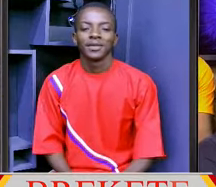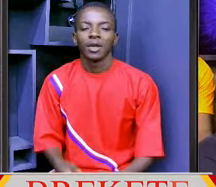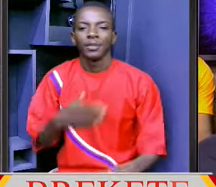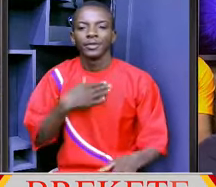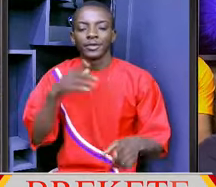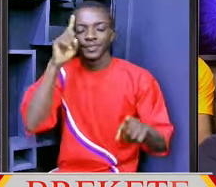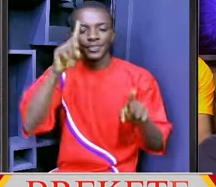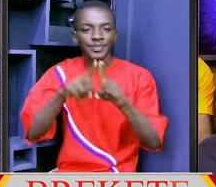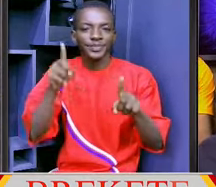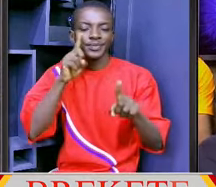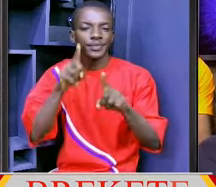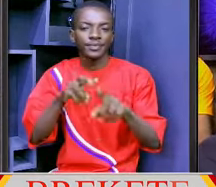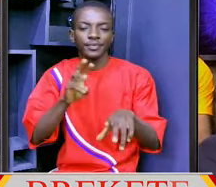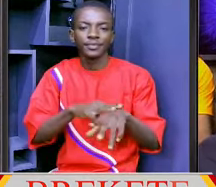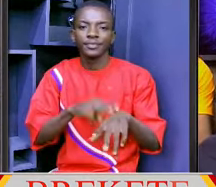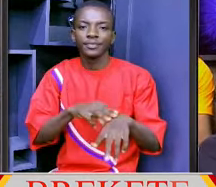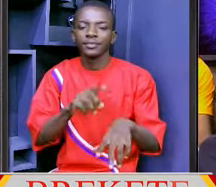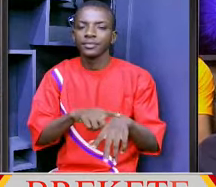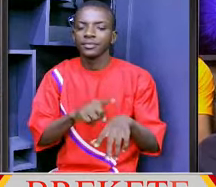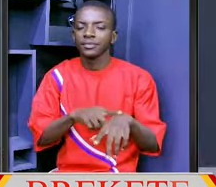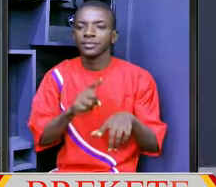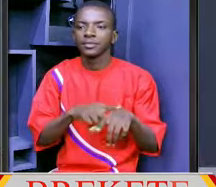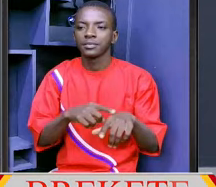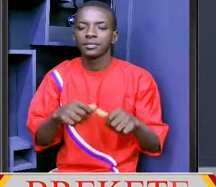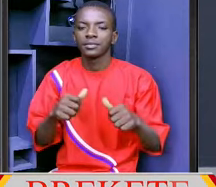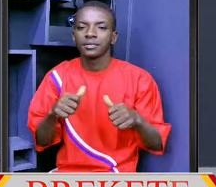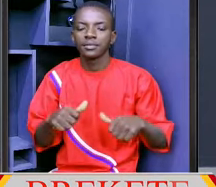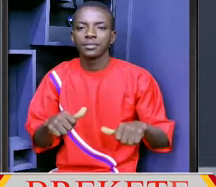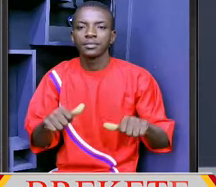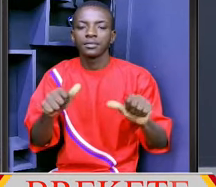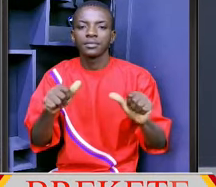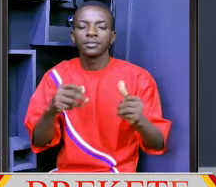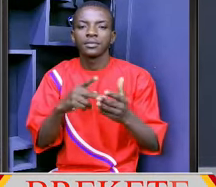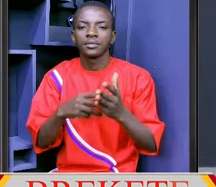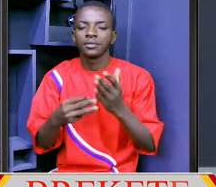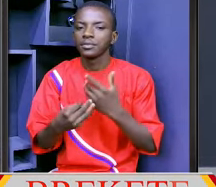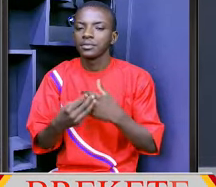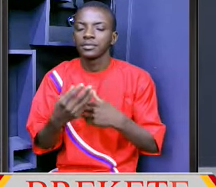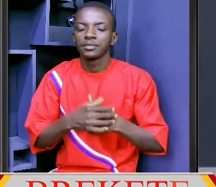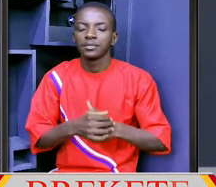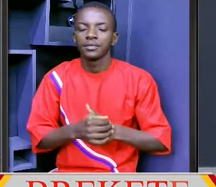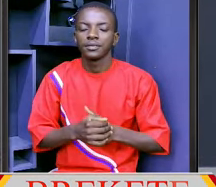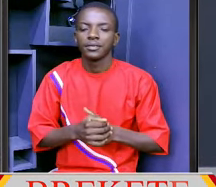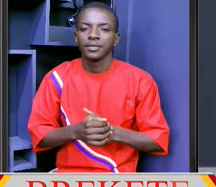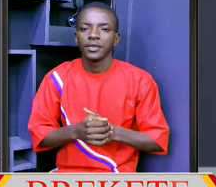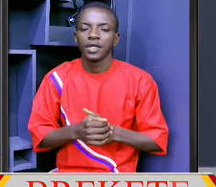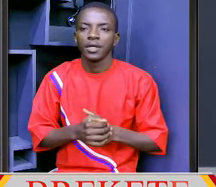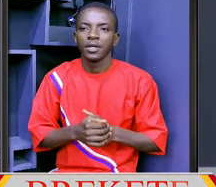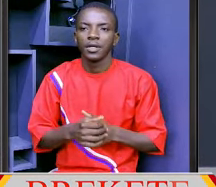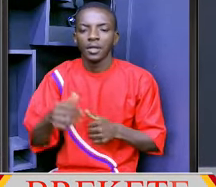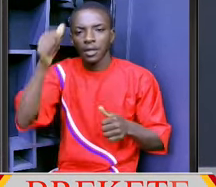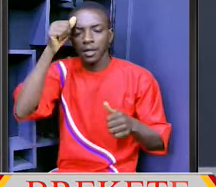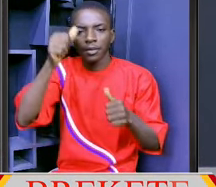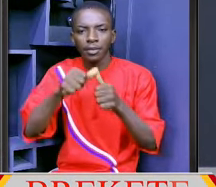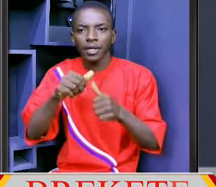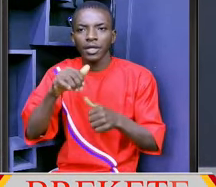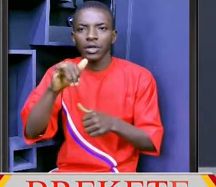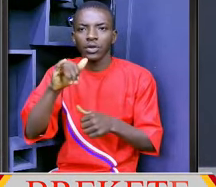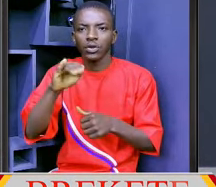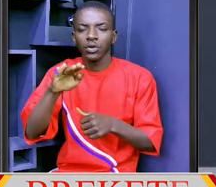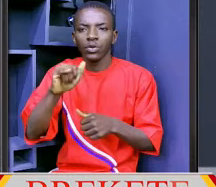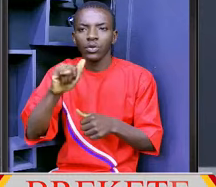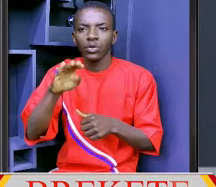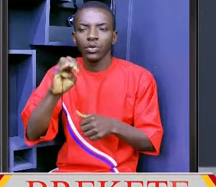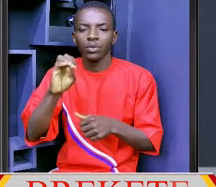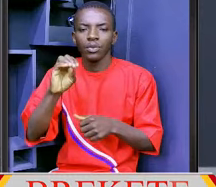My brothers, my sisters, if una look down on a CC time, don't they give a signal to do things, signal make we continue to live and not they go. When I remember the Yobe State